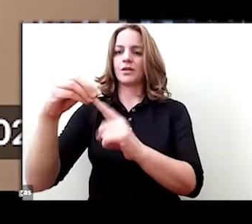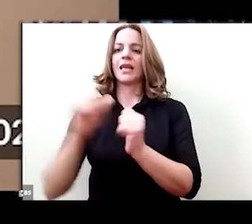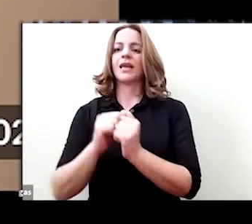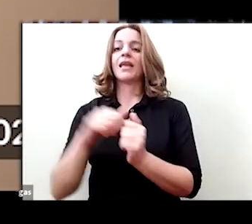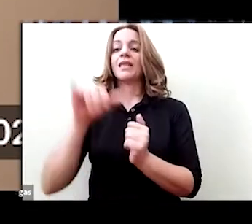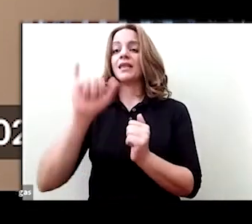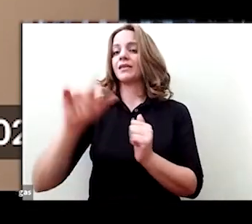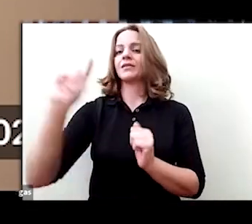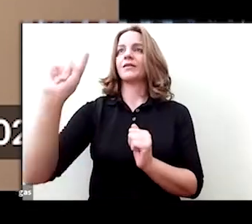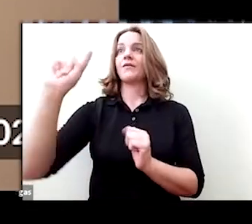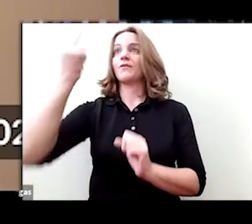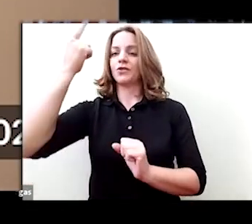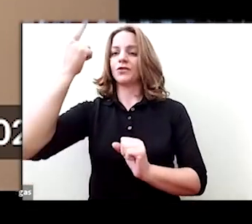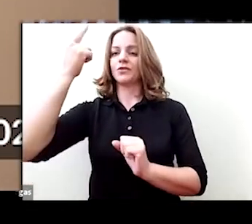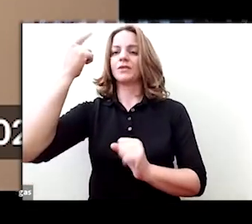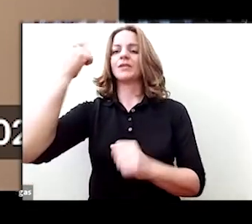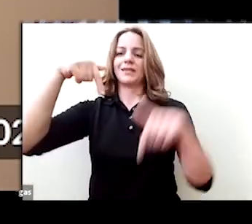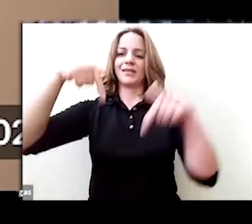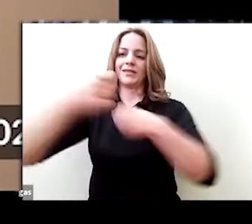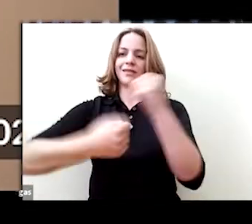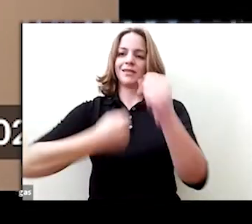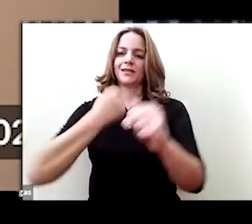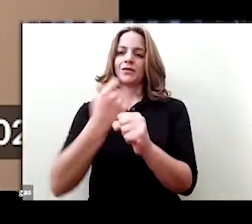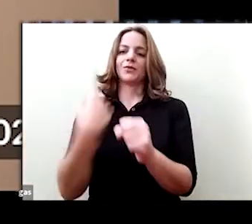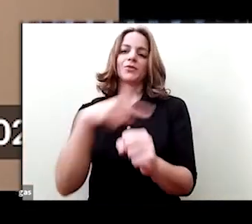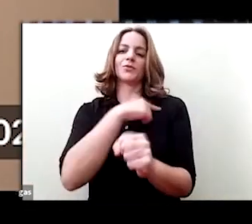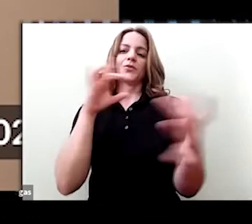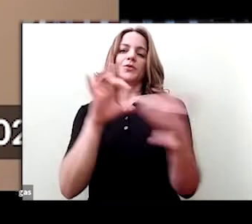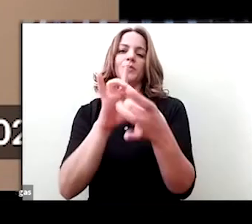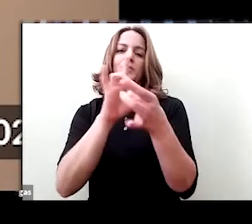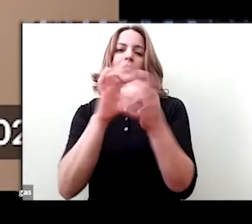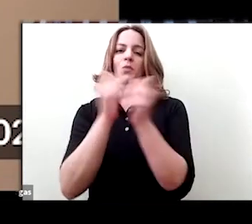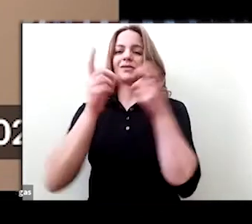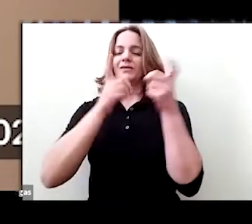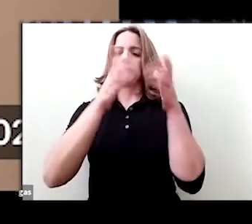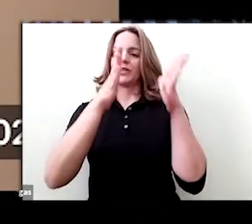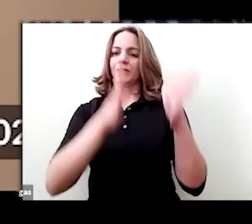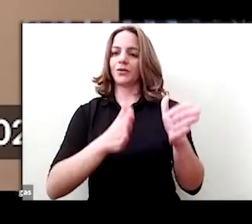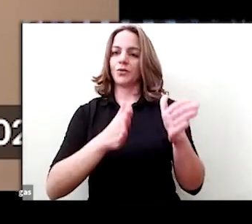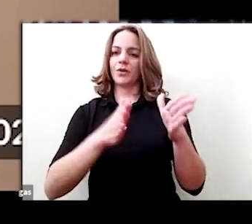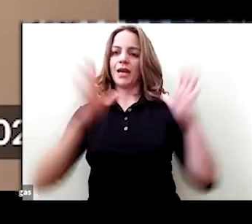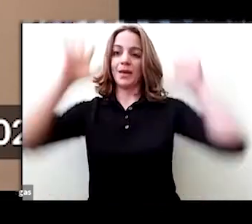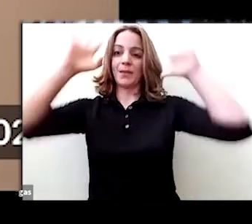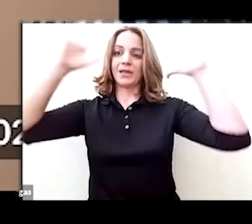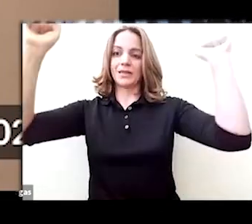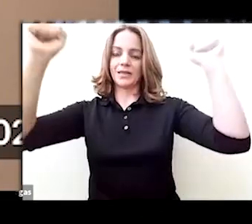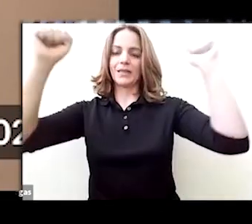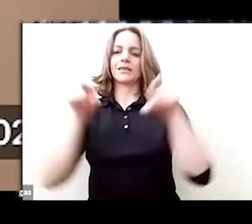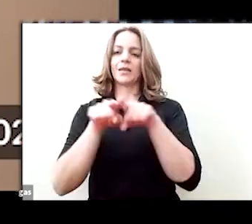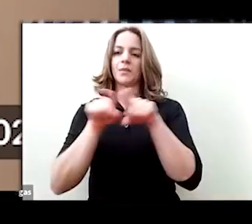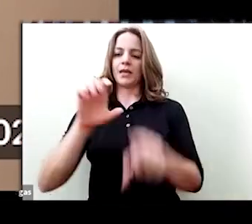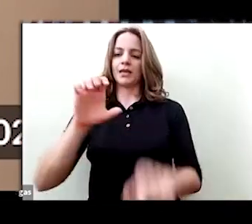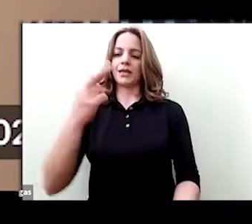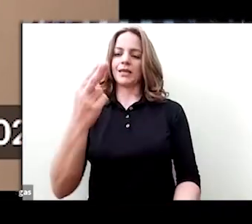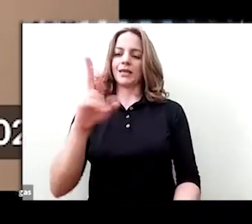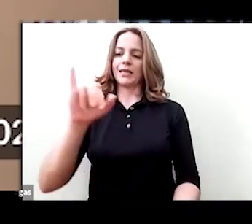joined today by documentary filmmaker and president of Balestra Media, Christina DiPasquale, and Centro